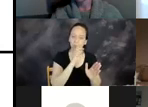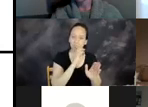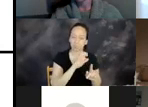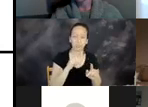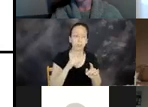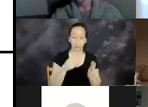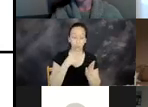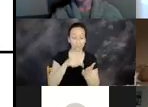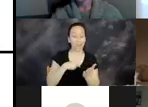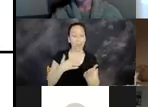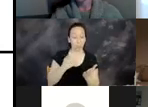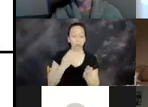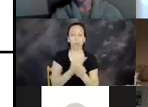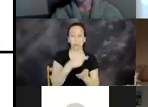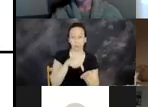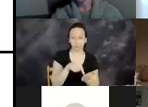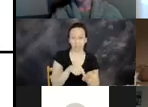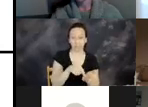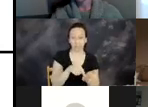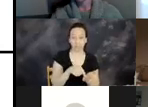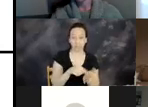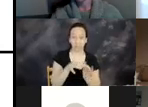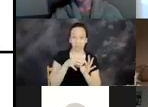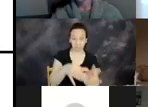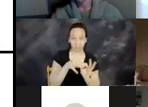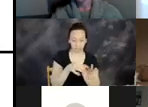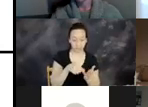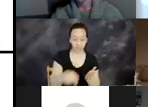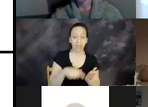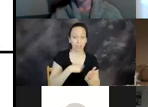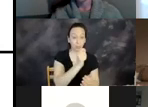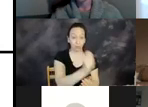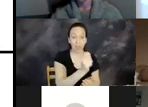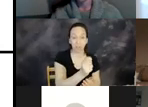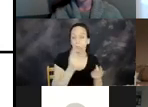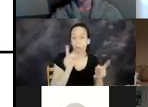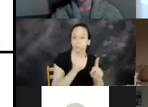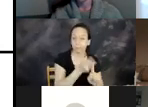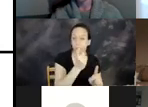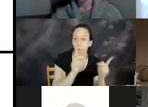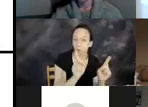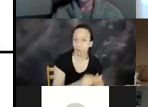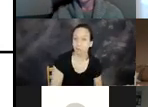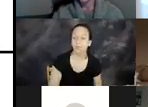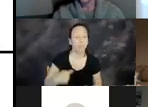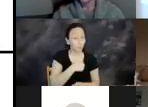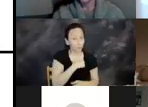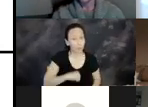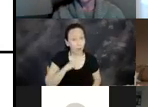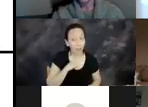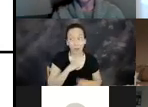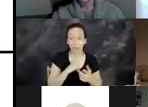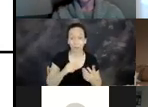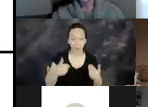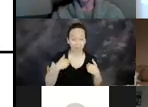tap your smartphone, you will get a reduced fare. One of the things that we're really proud about in this new system is that actually being able to join those reduced